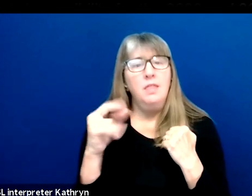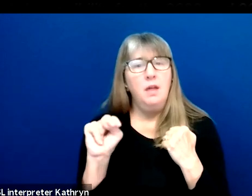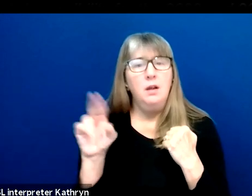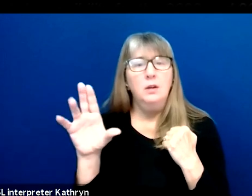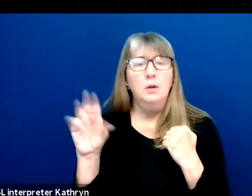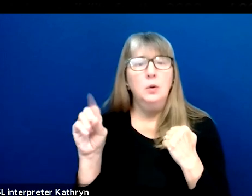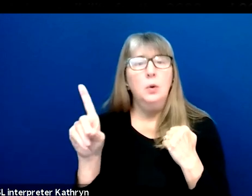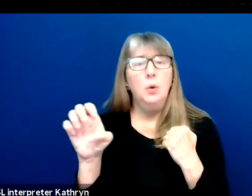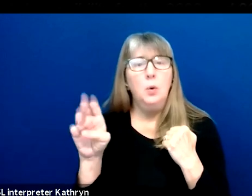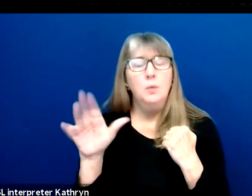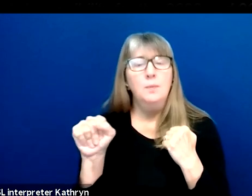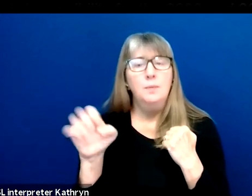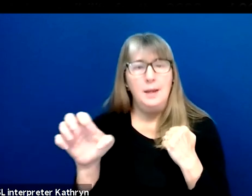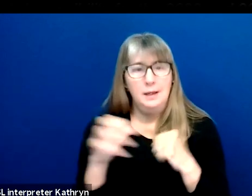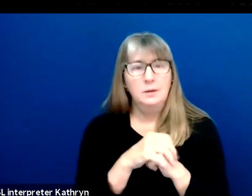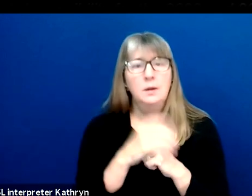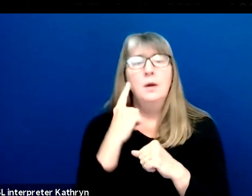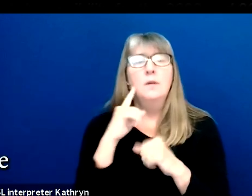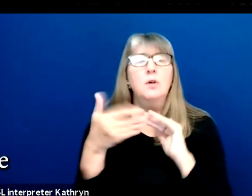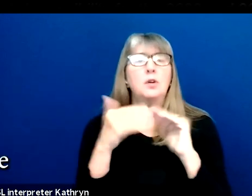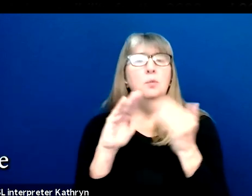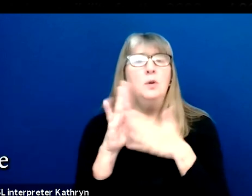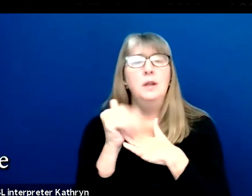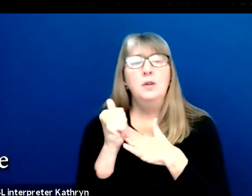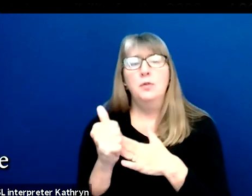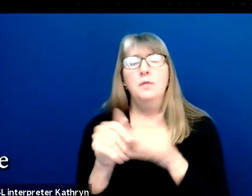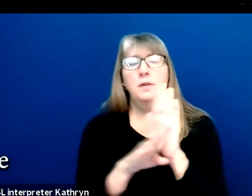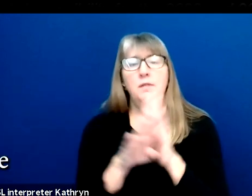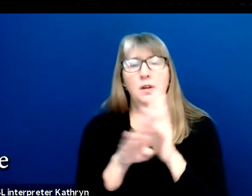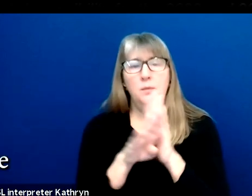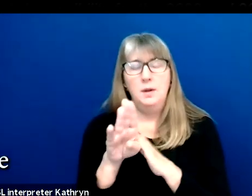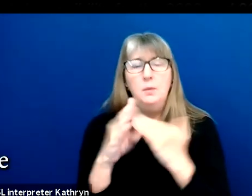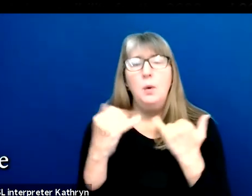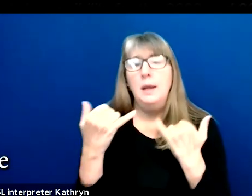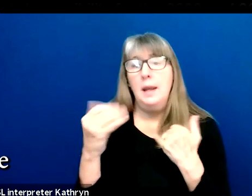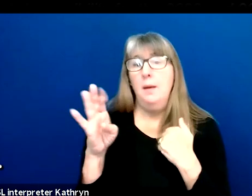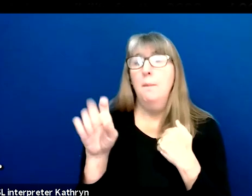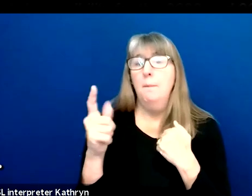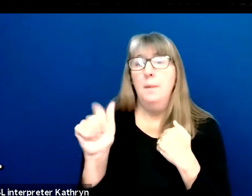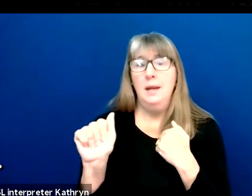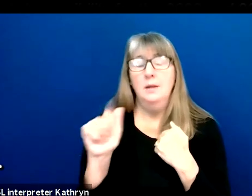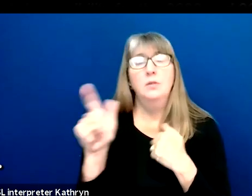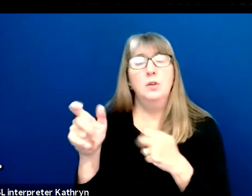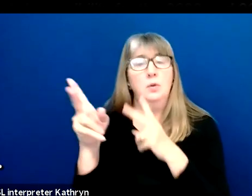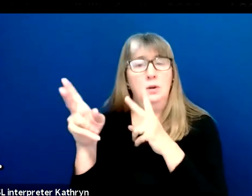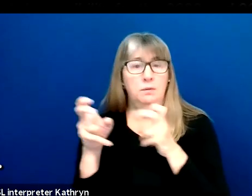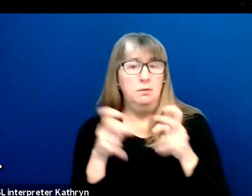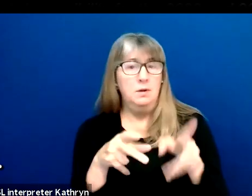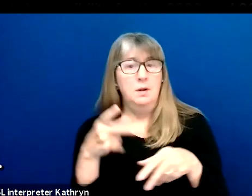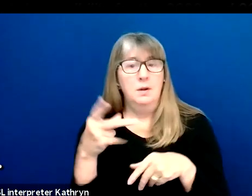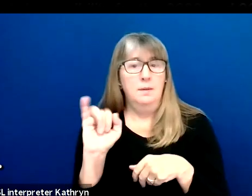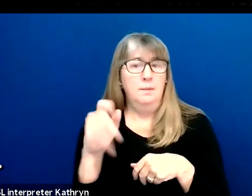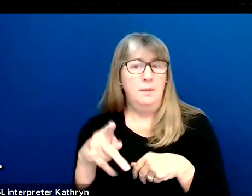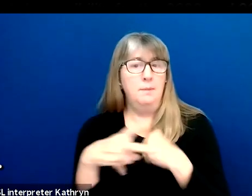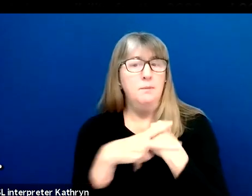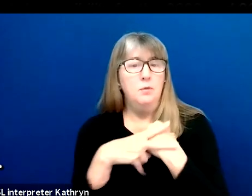Docs. It is designed for community driven development. It's currently out in beta, so you can install it from the PyPy repository. And it's